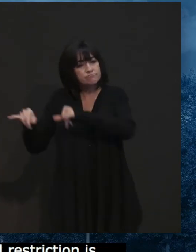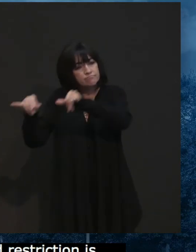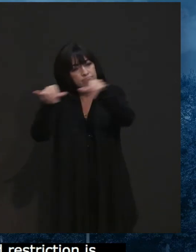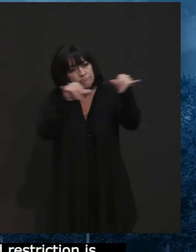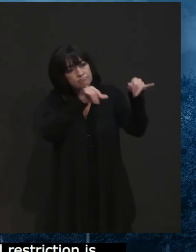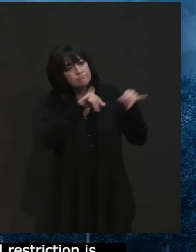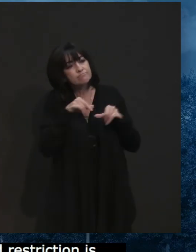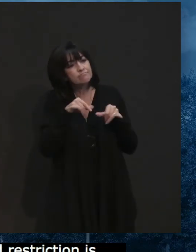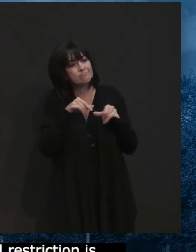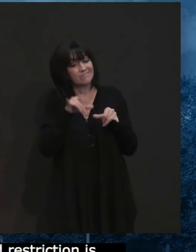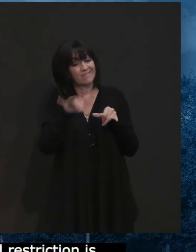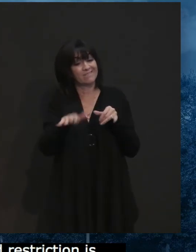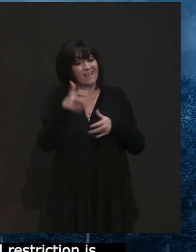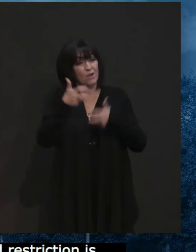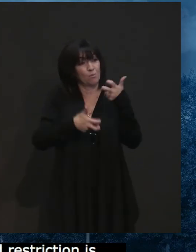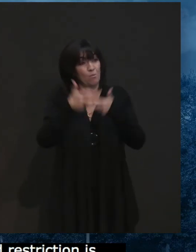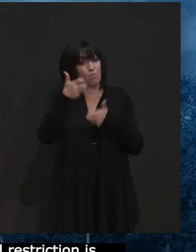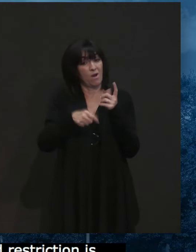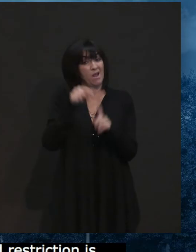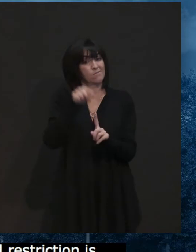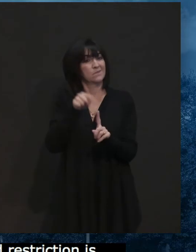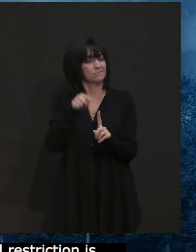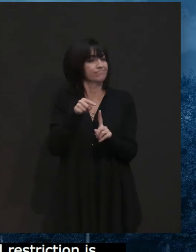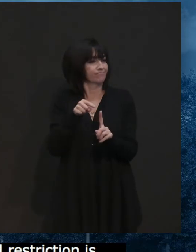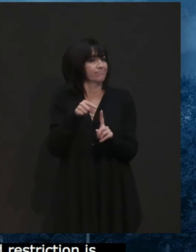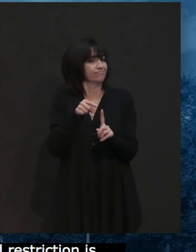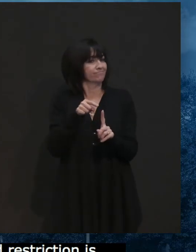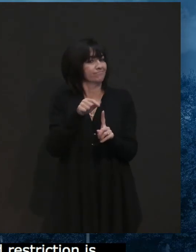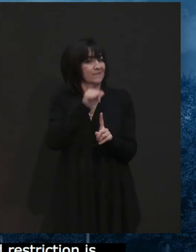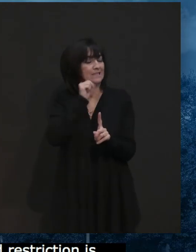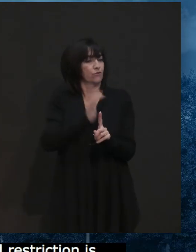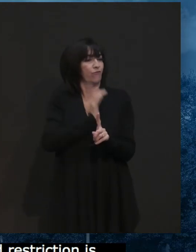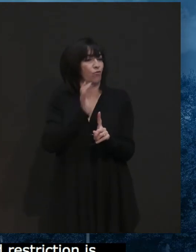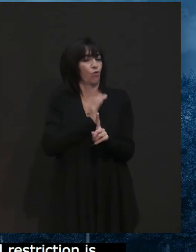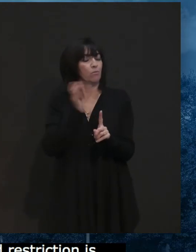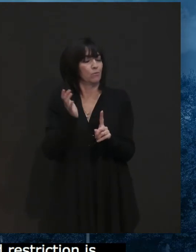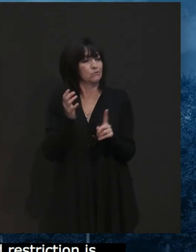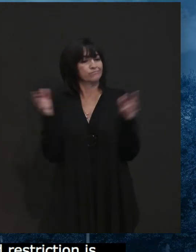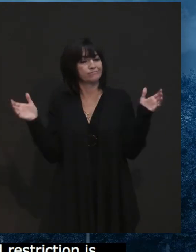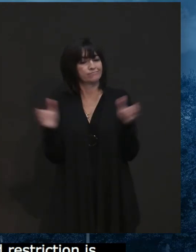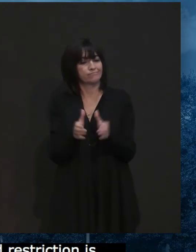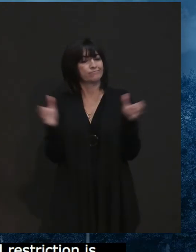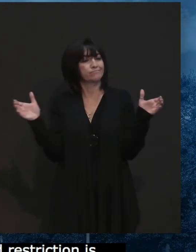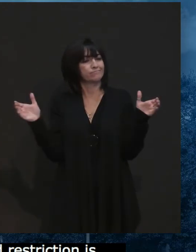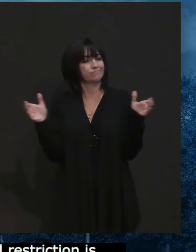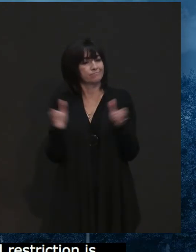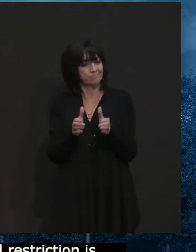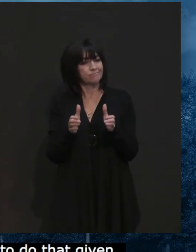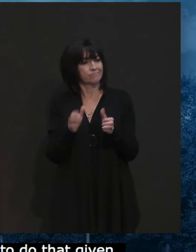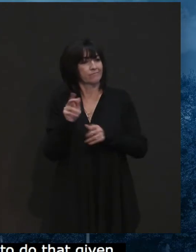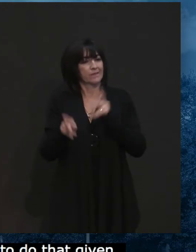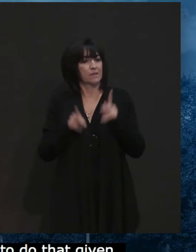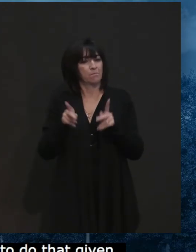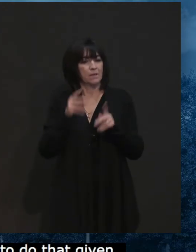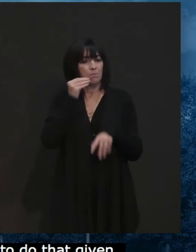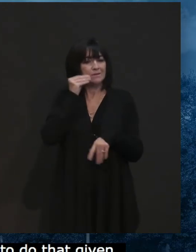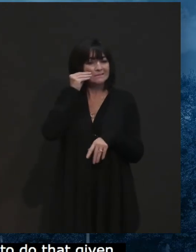be these informal social gatherings, you know. It's riskier to